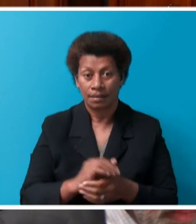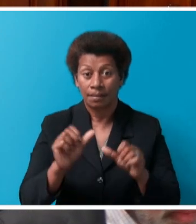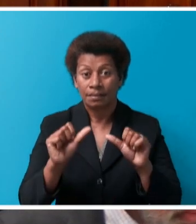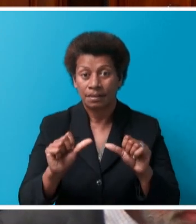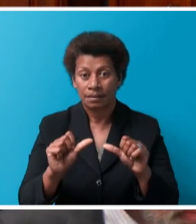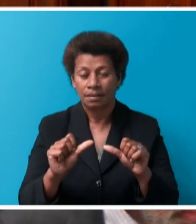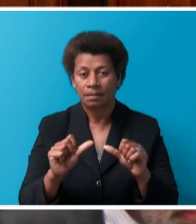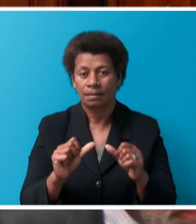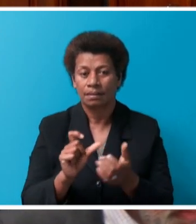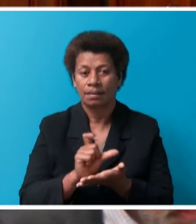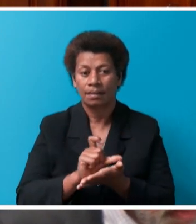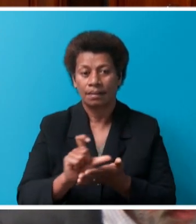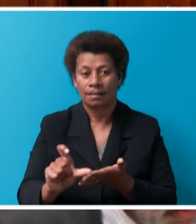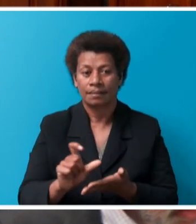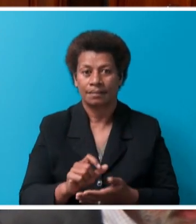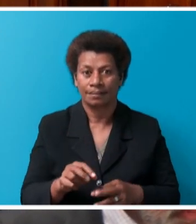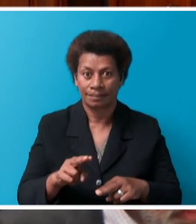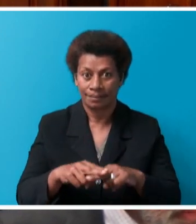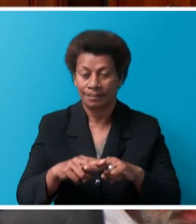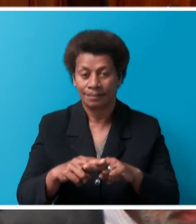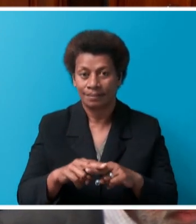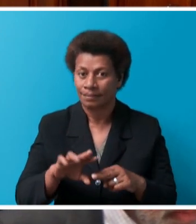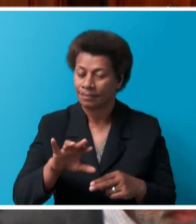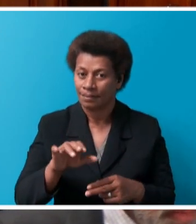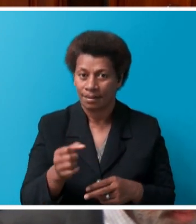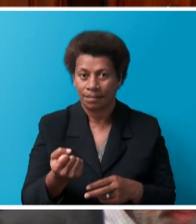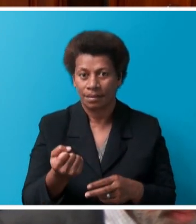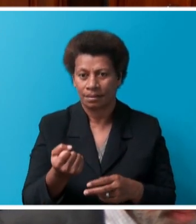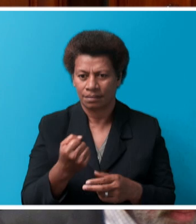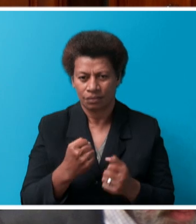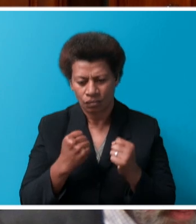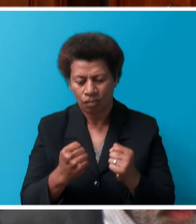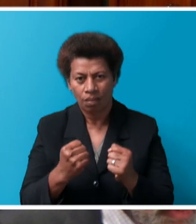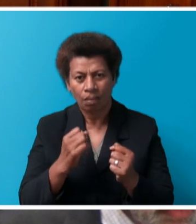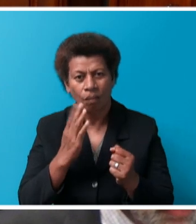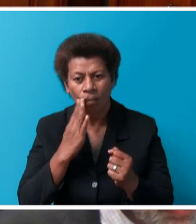clear that Fiji must be resilient in the face of climate change.